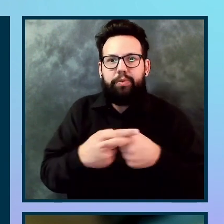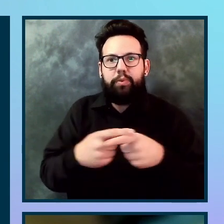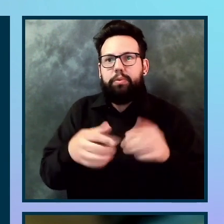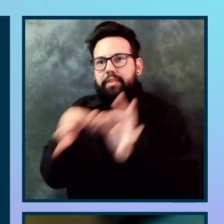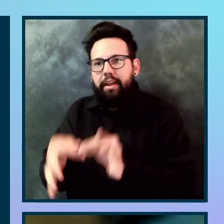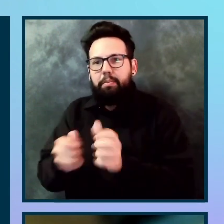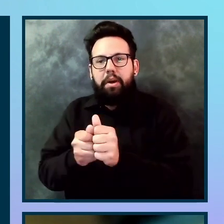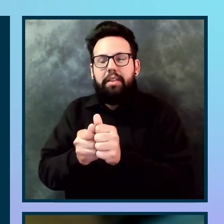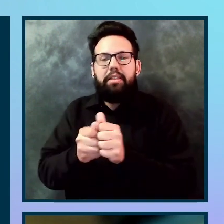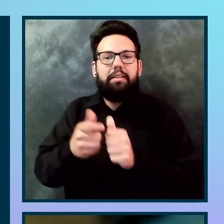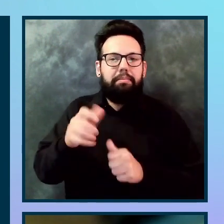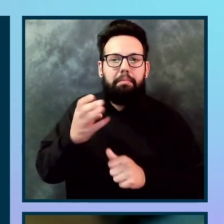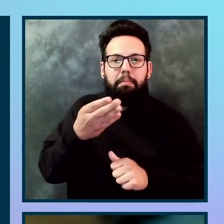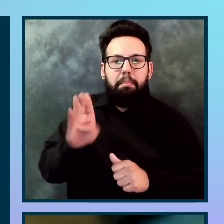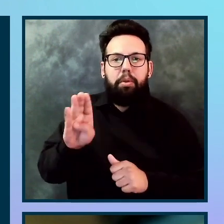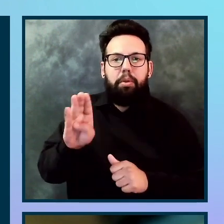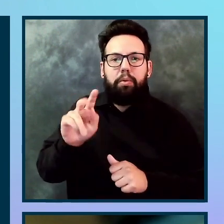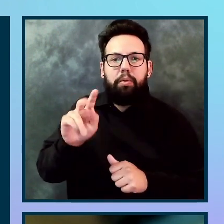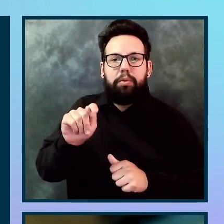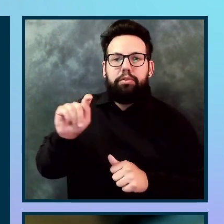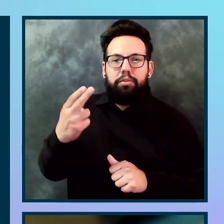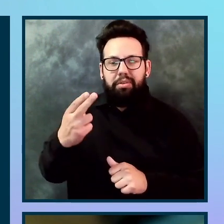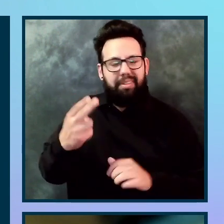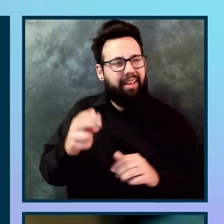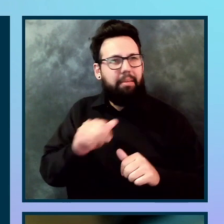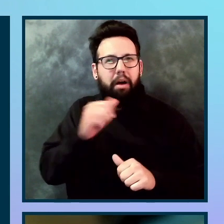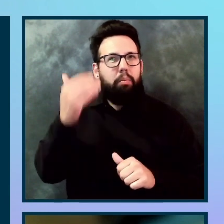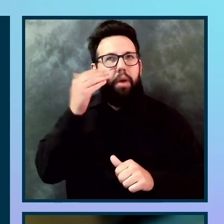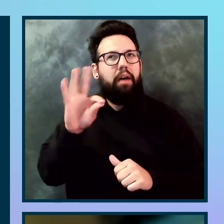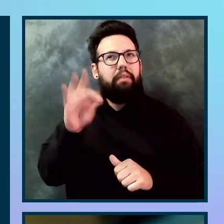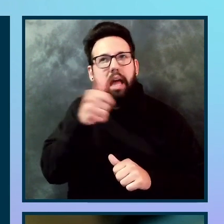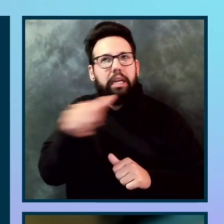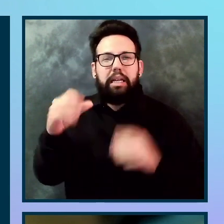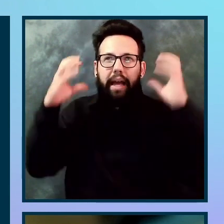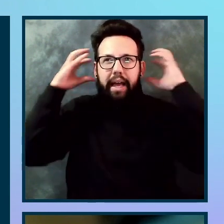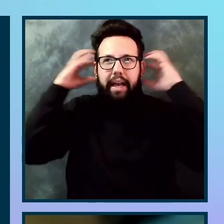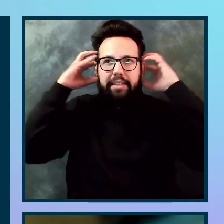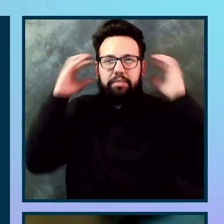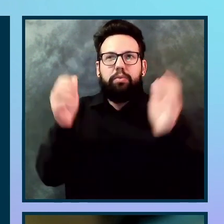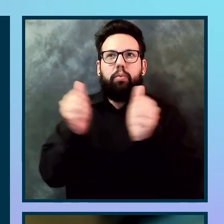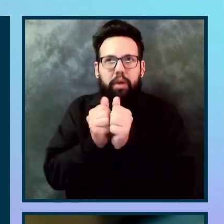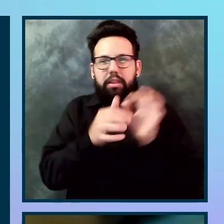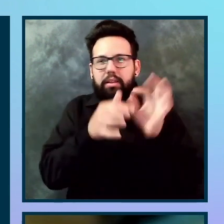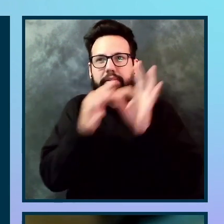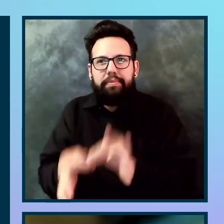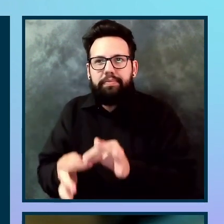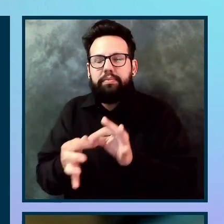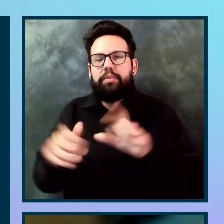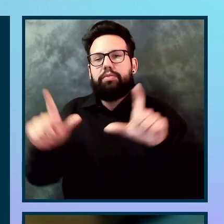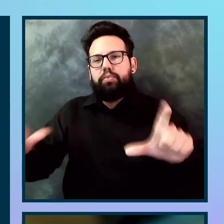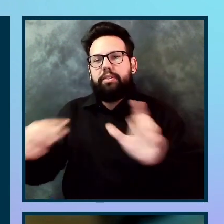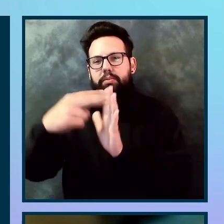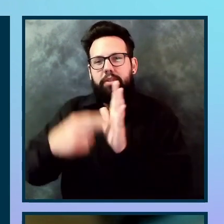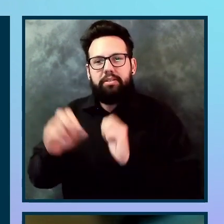not aware of any headsets that have a built-in screen reader. So now you know this very brief overview.